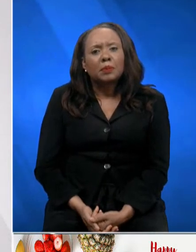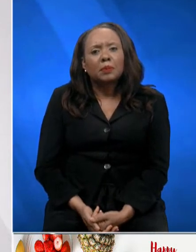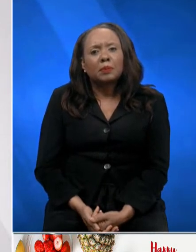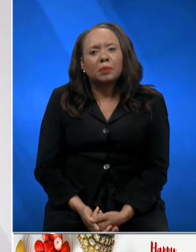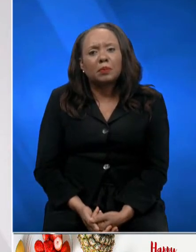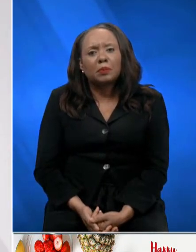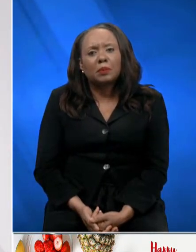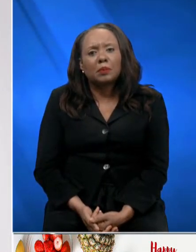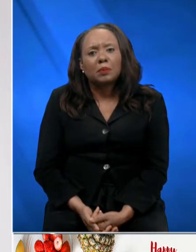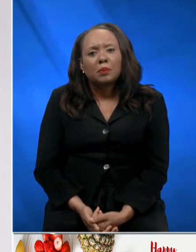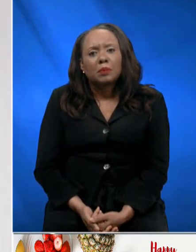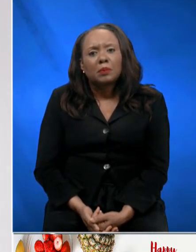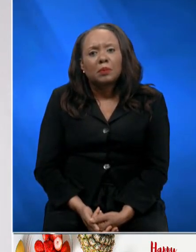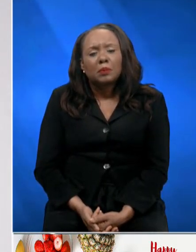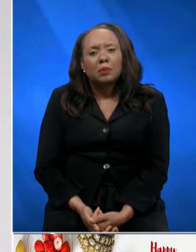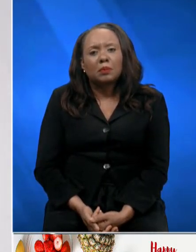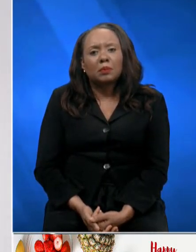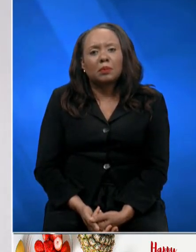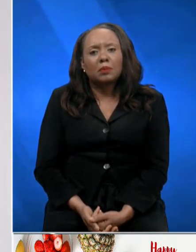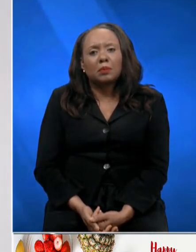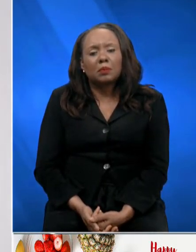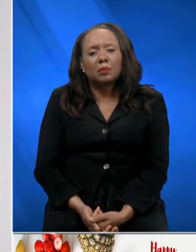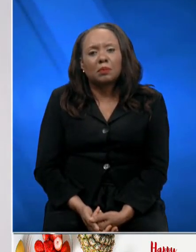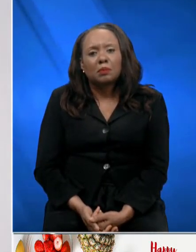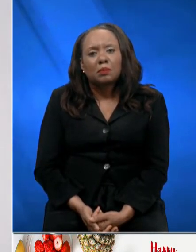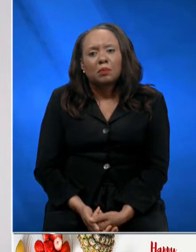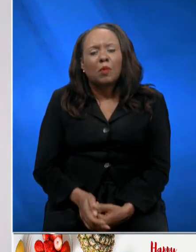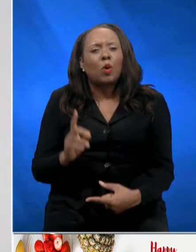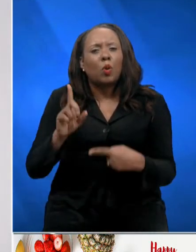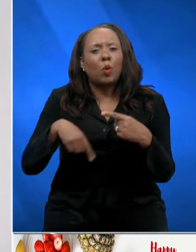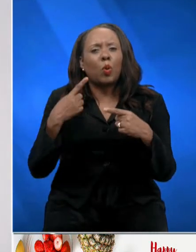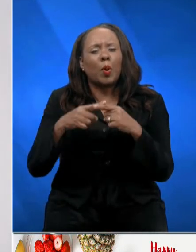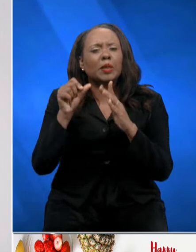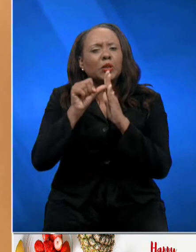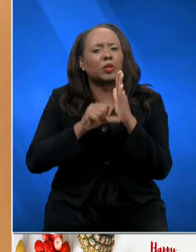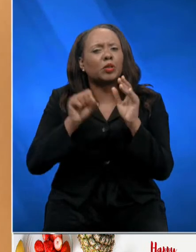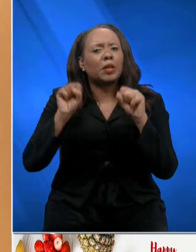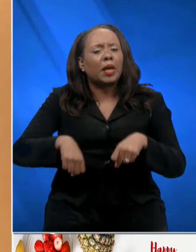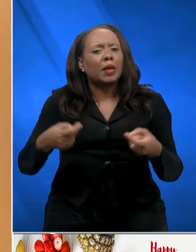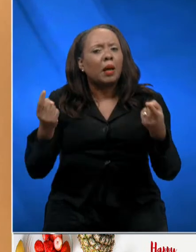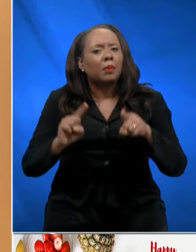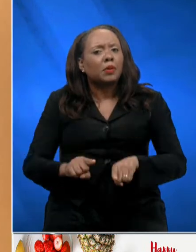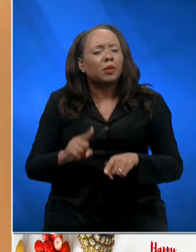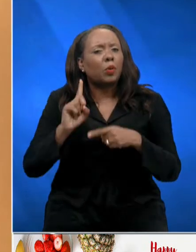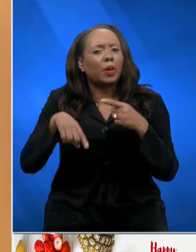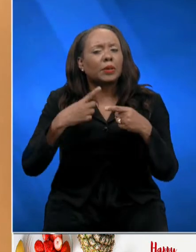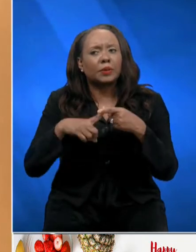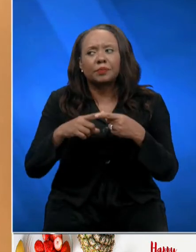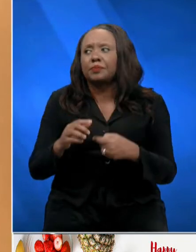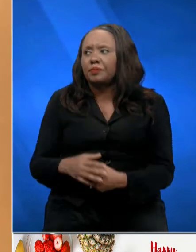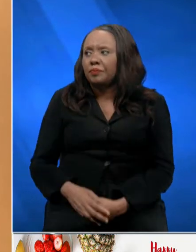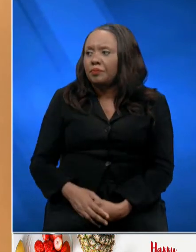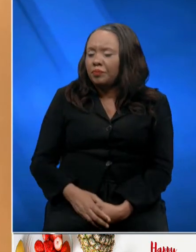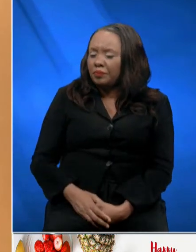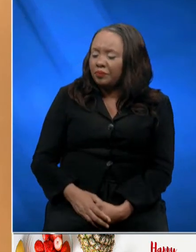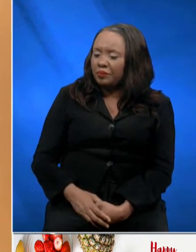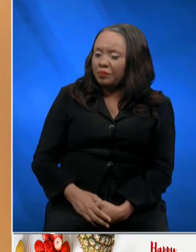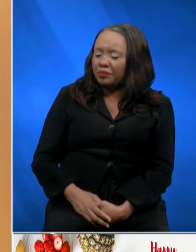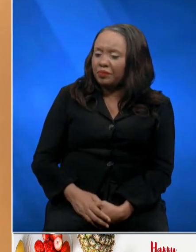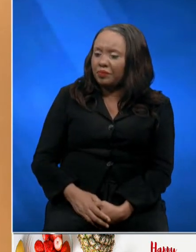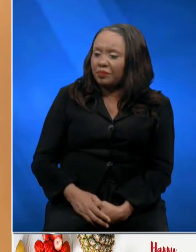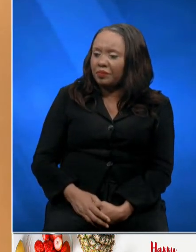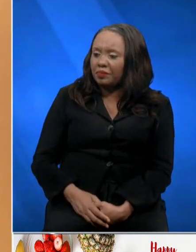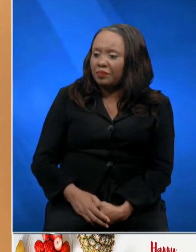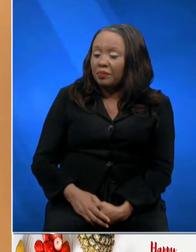So that depends on what's it. So if you've had laser in the past